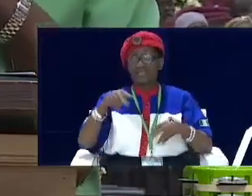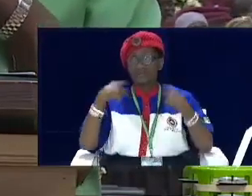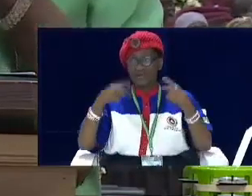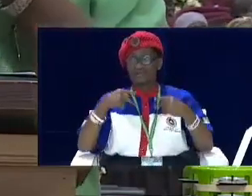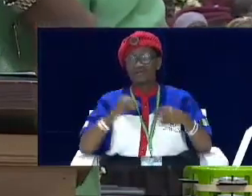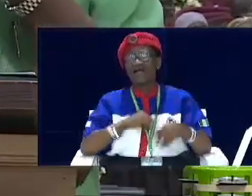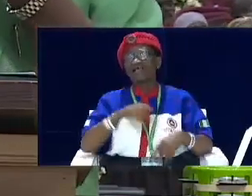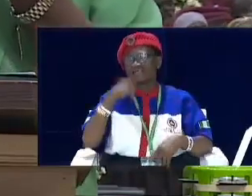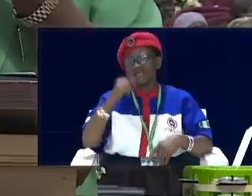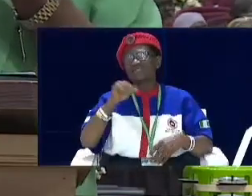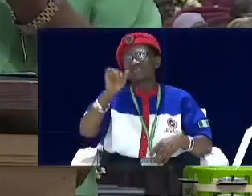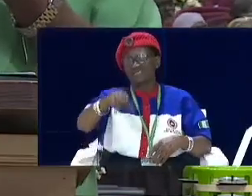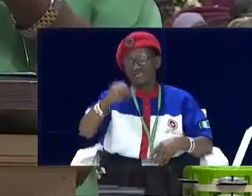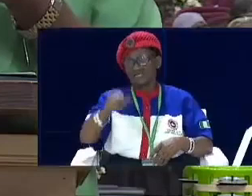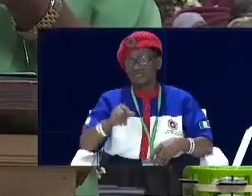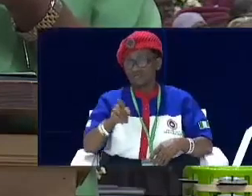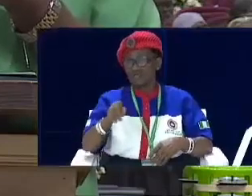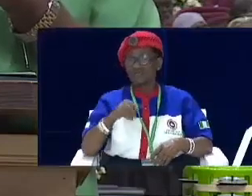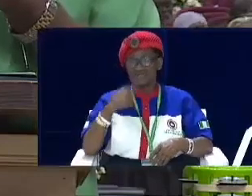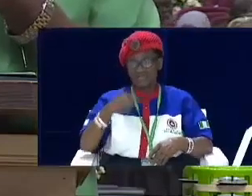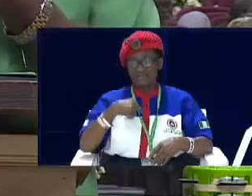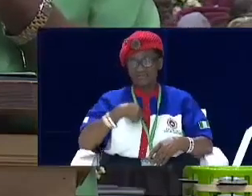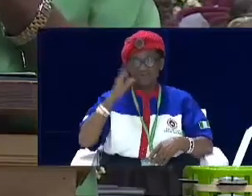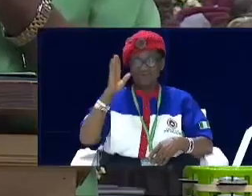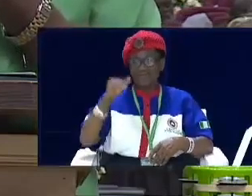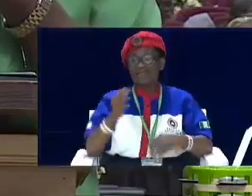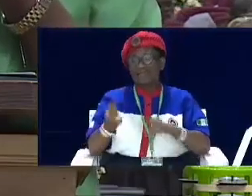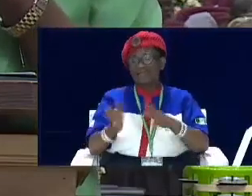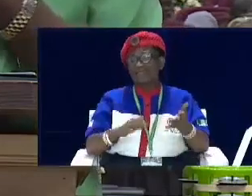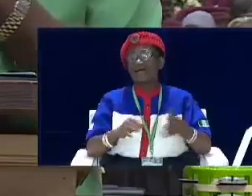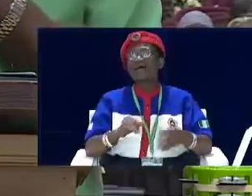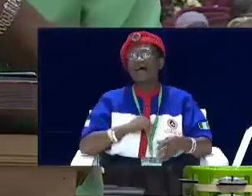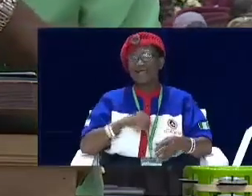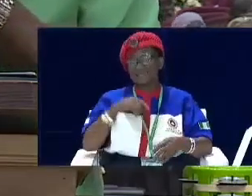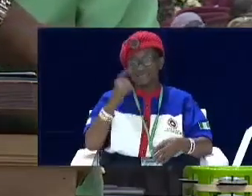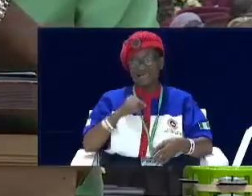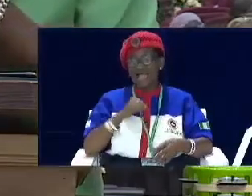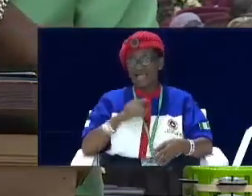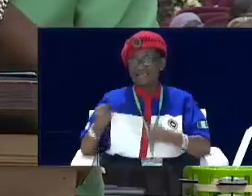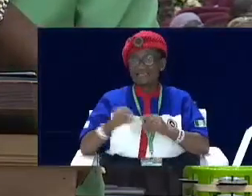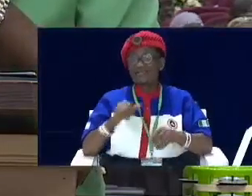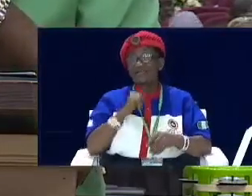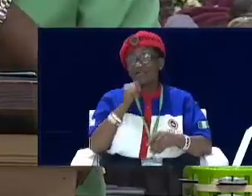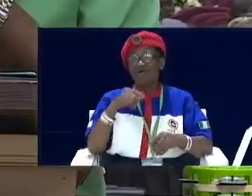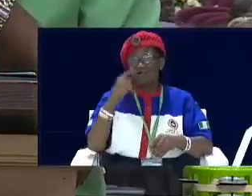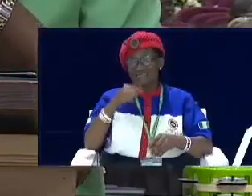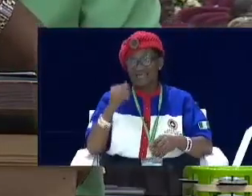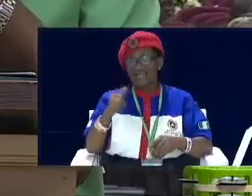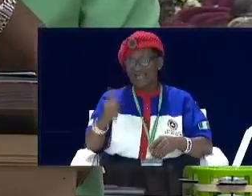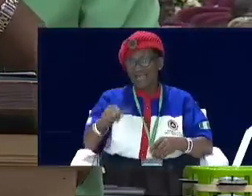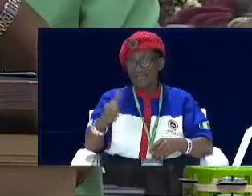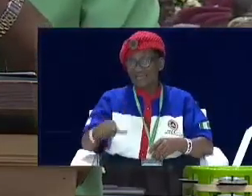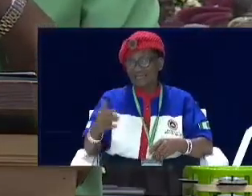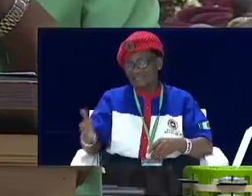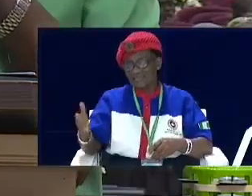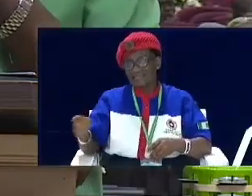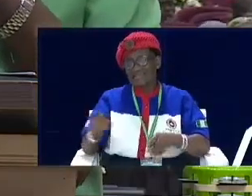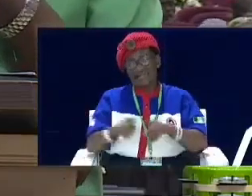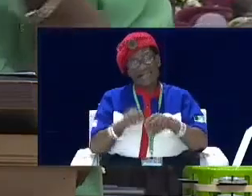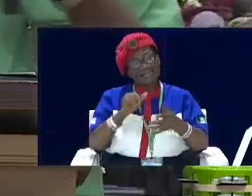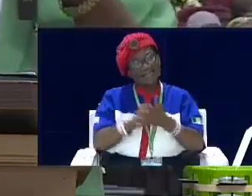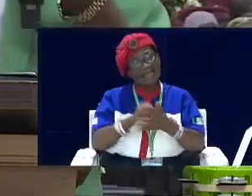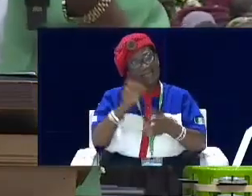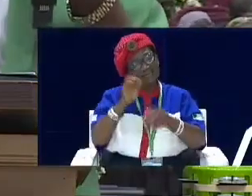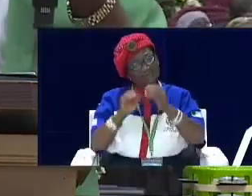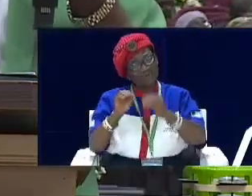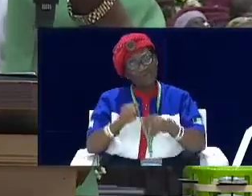mama. You are the one who said that we die. Wo lo ni ma ku? I said I didn't say anything like that. Mike yangu sobe o. I